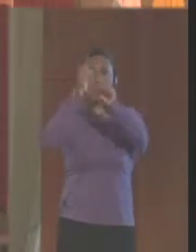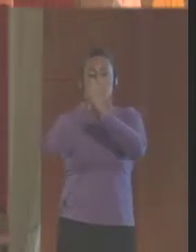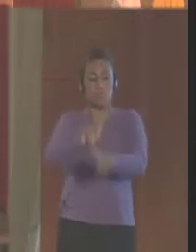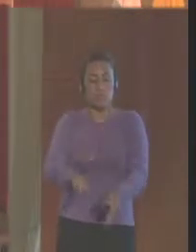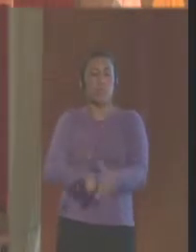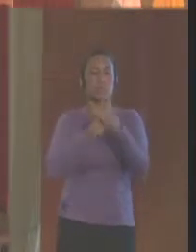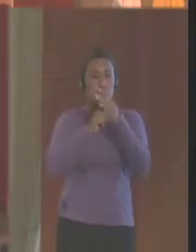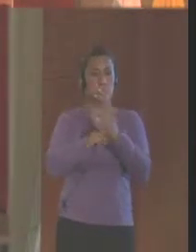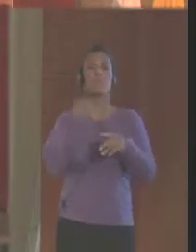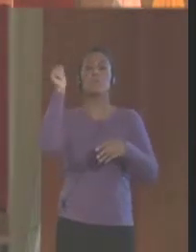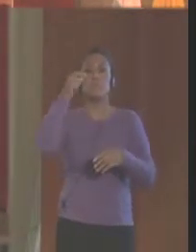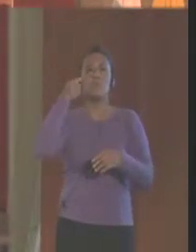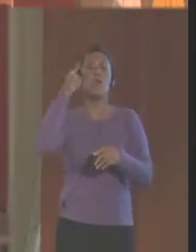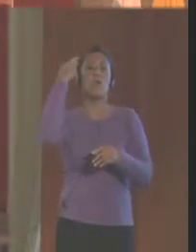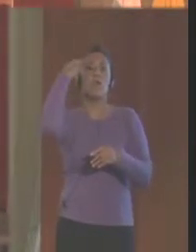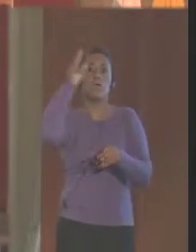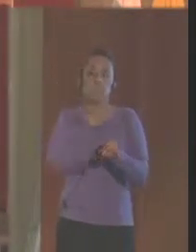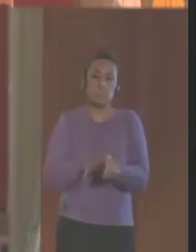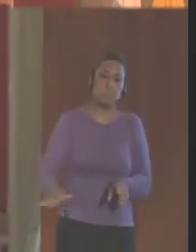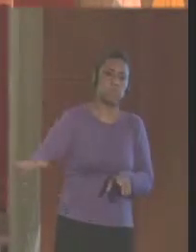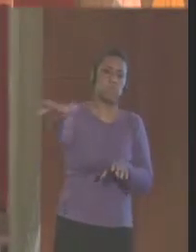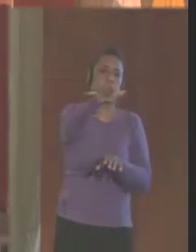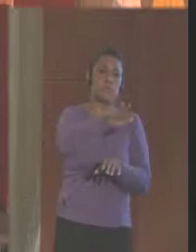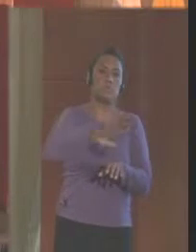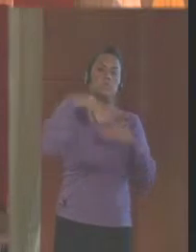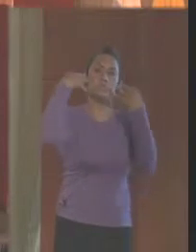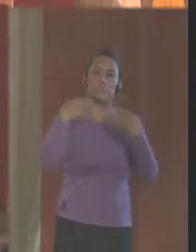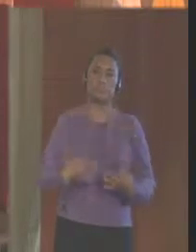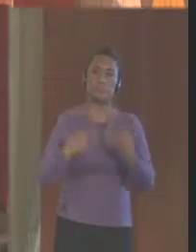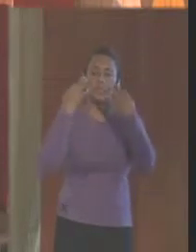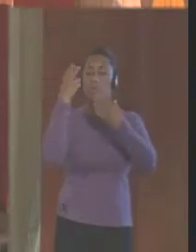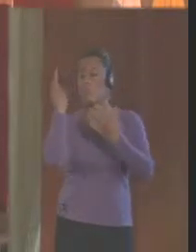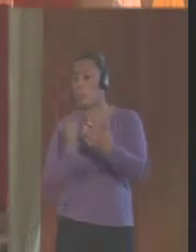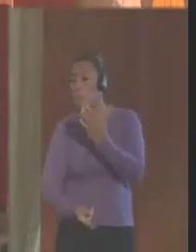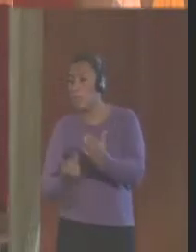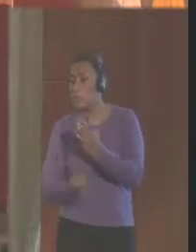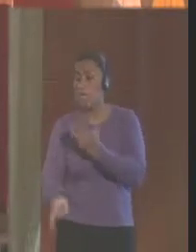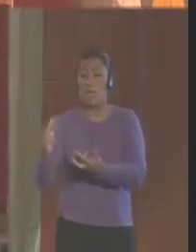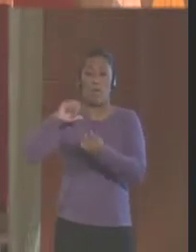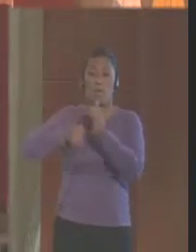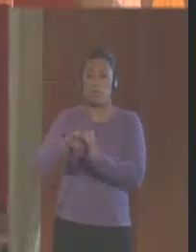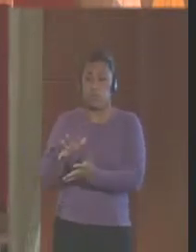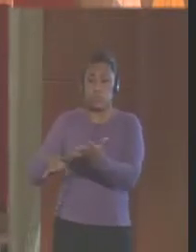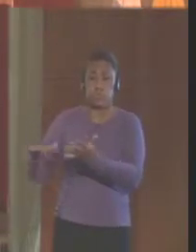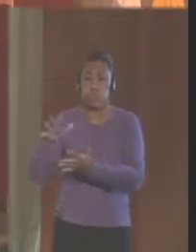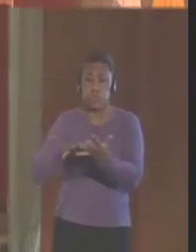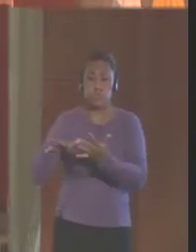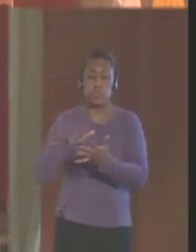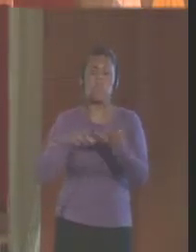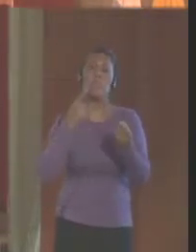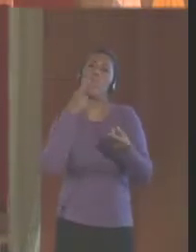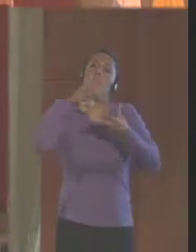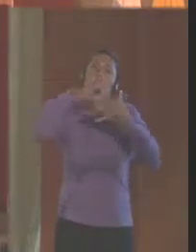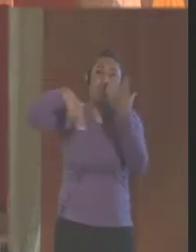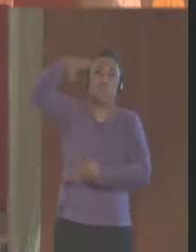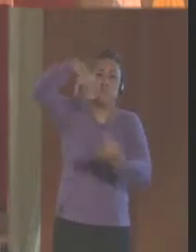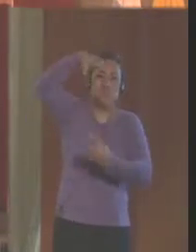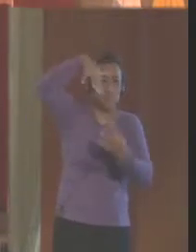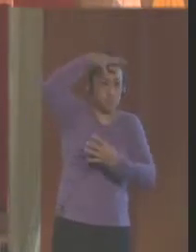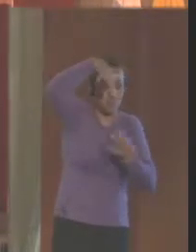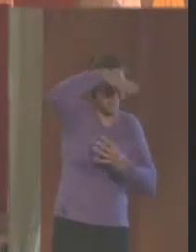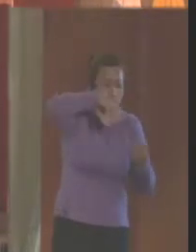of adverse natural events such as cyclones, hurricanes, and earthquakes. Our Caribbean countries